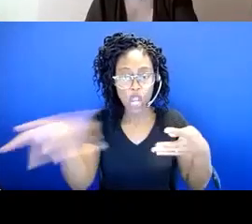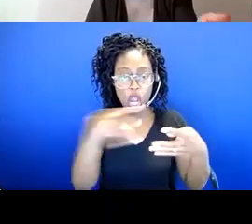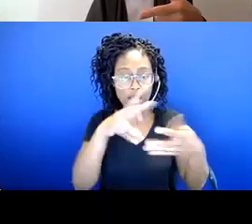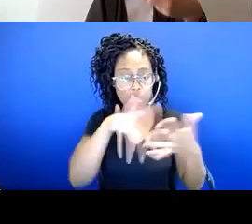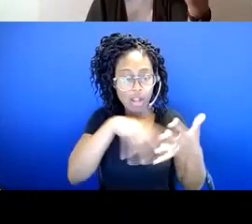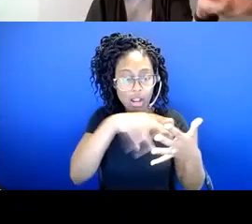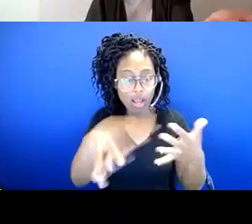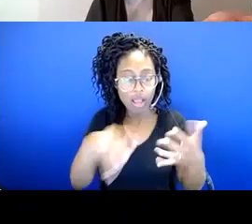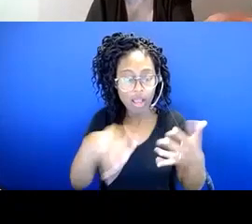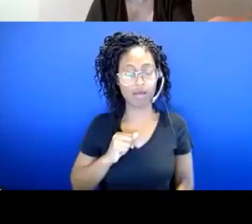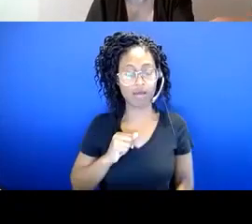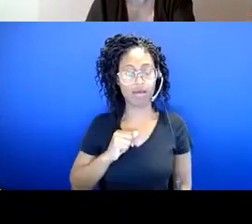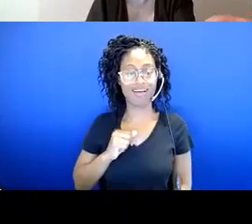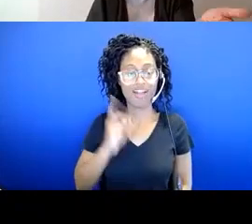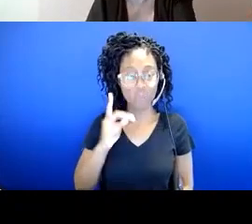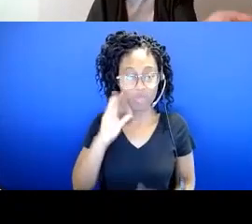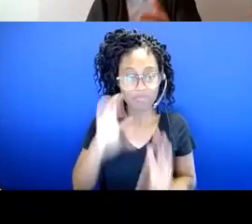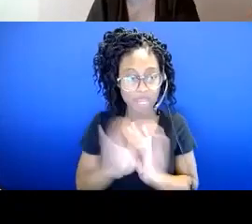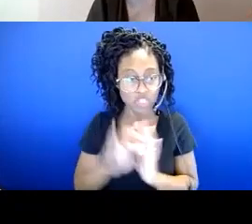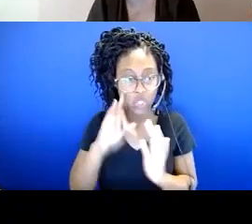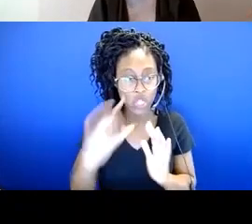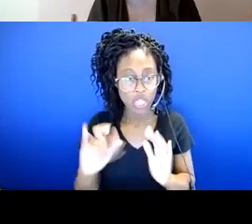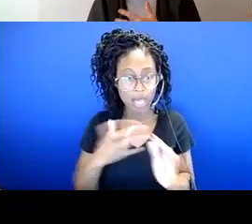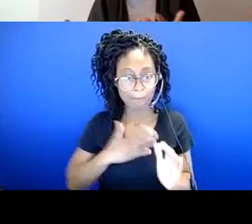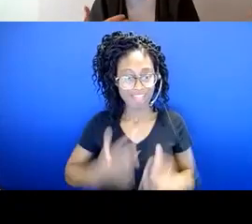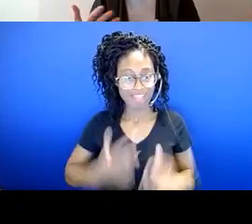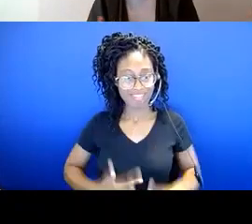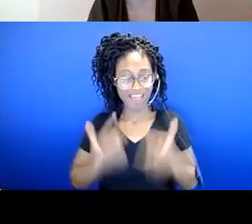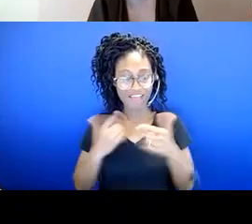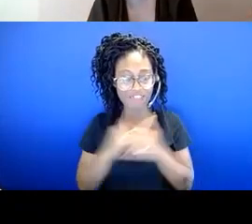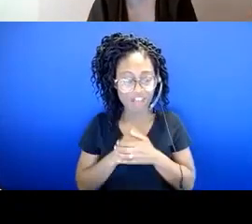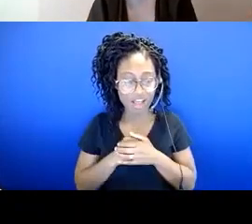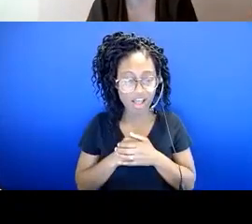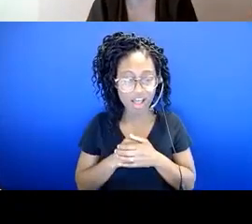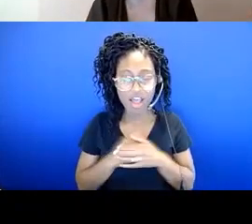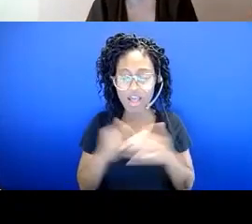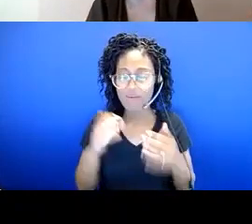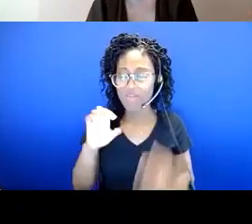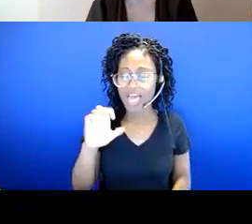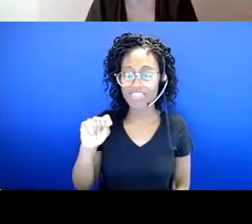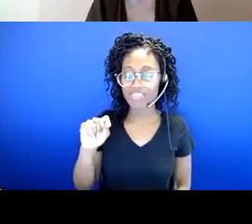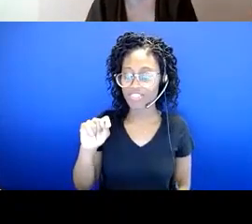it's similar to what I'm doing in my ethnographic work. And it can be quite